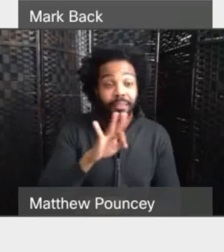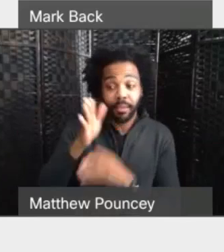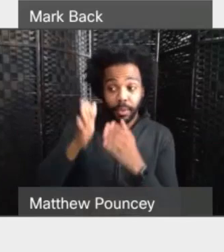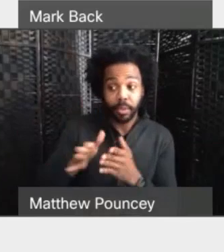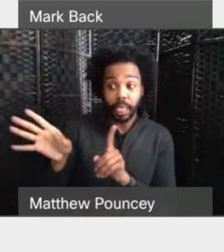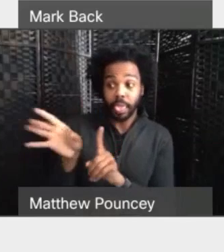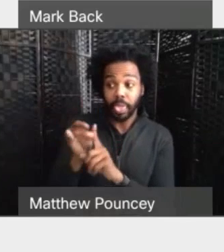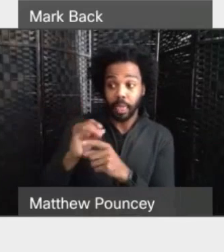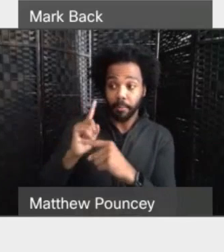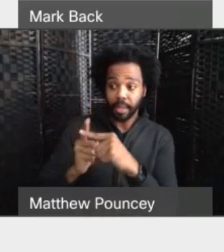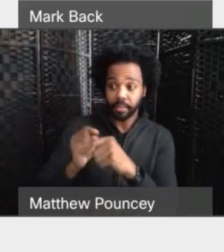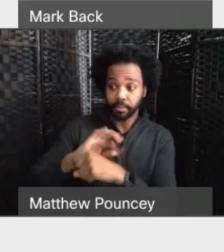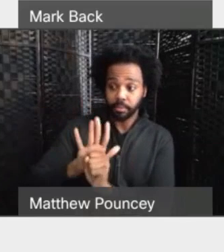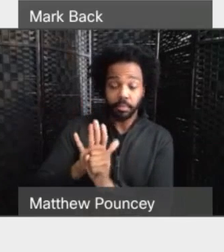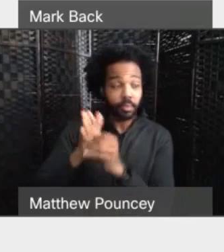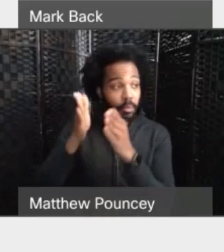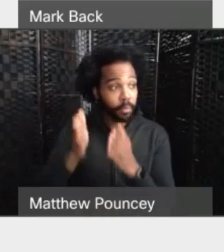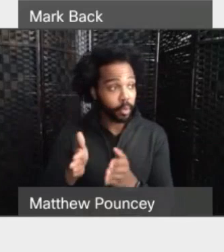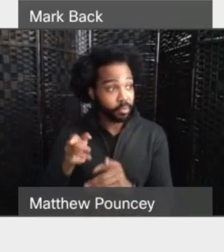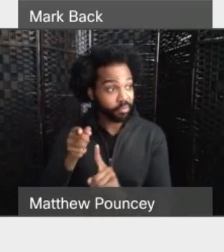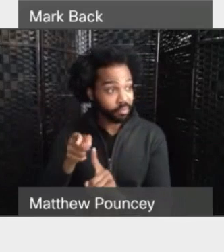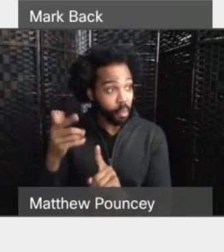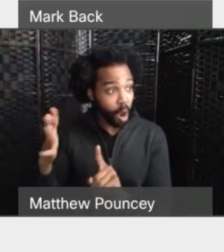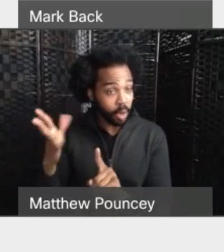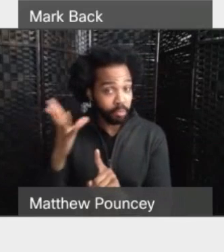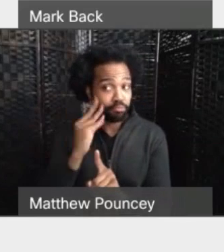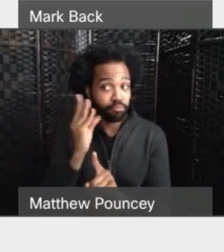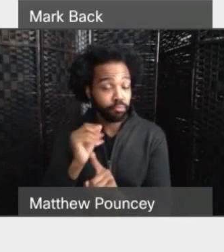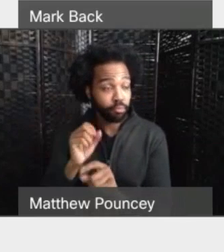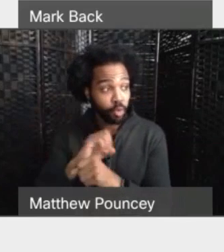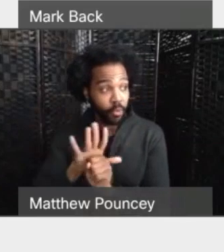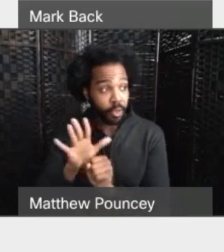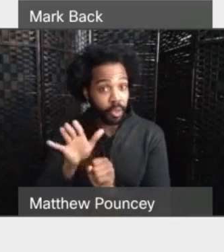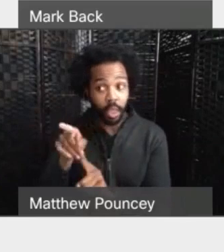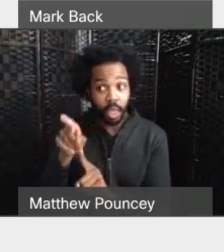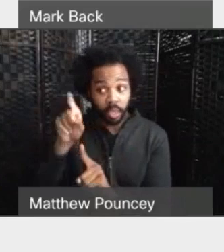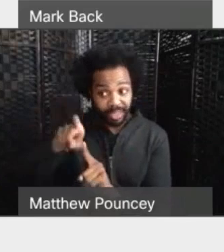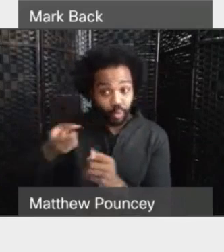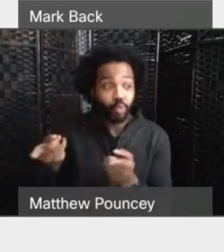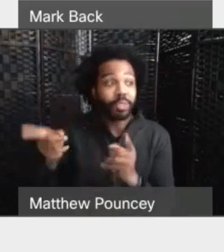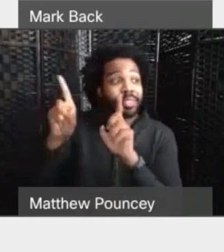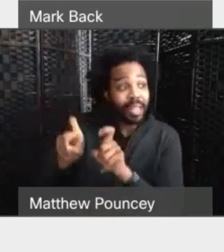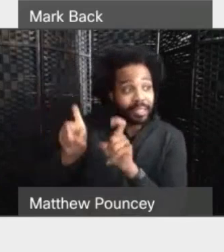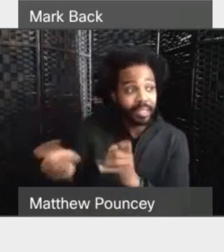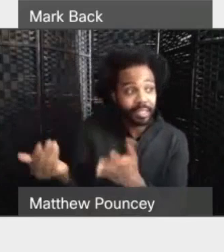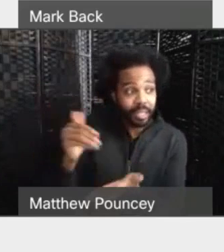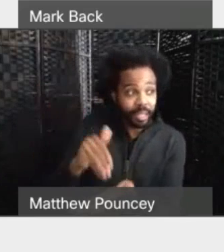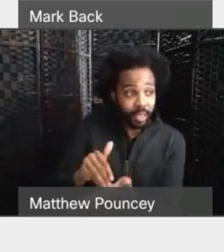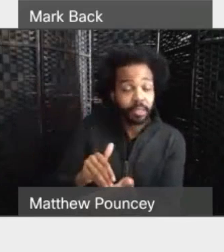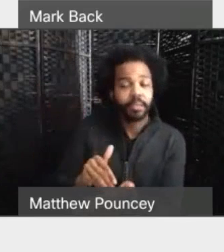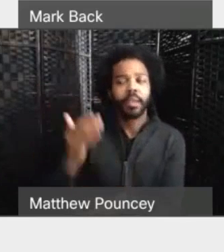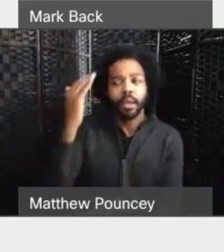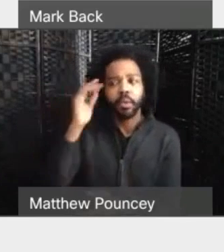person who has already had COVID-19 required to get retested? Providers are still taking